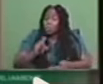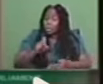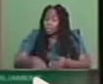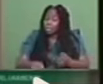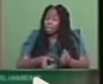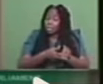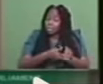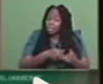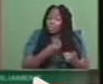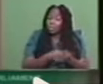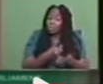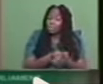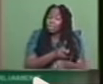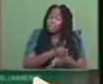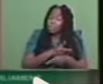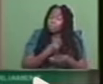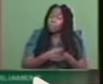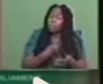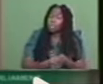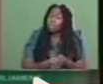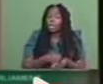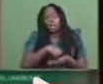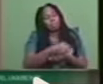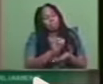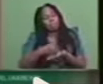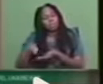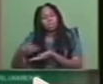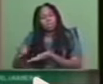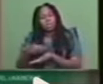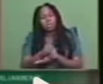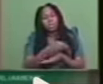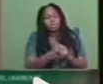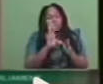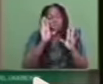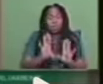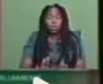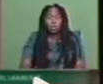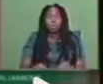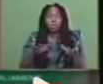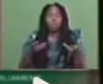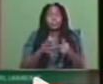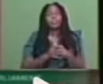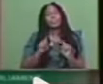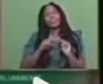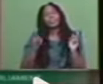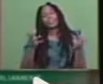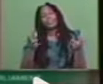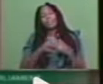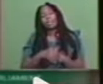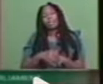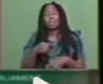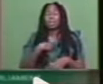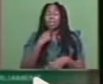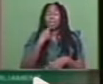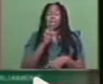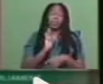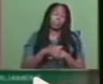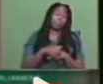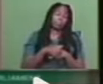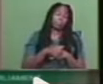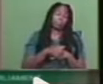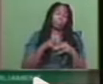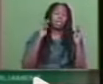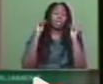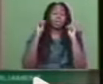I am absolutely committed to ensuring that the vulnerable are protected I recall a minister stating that persons